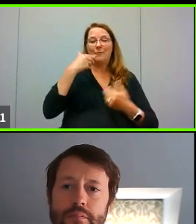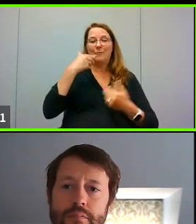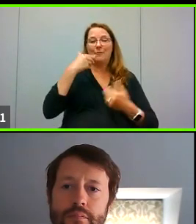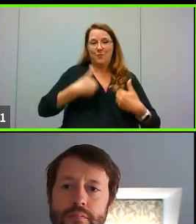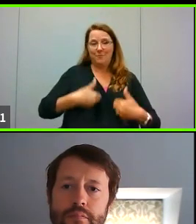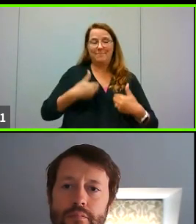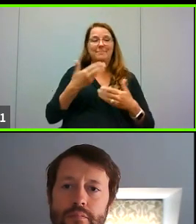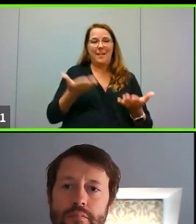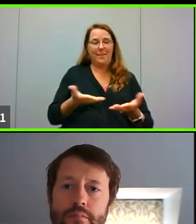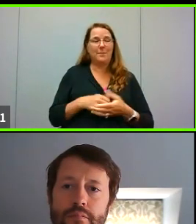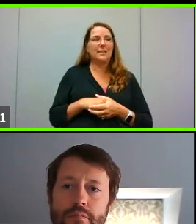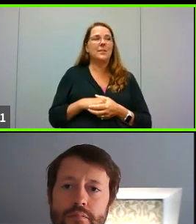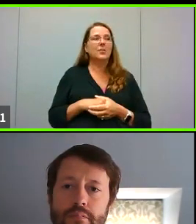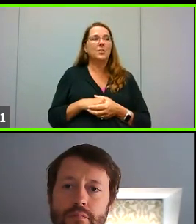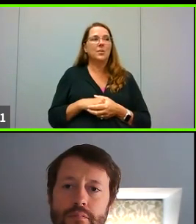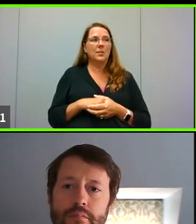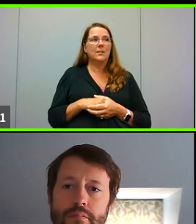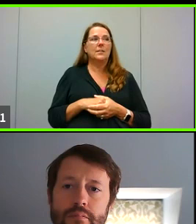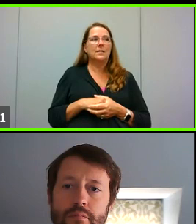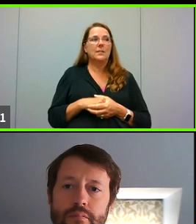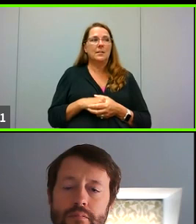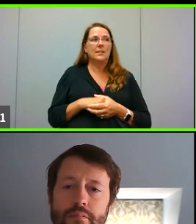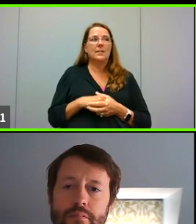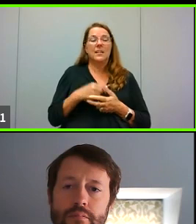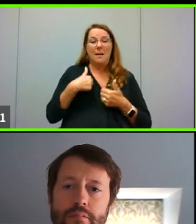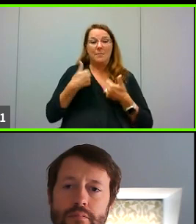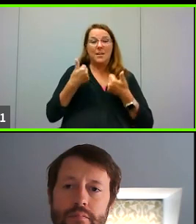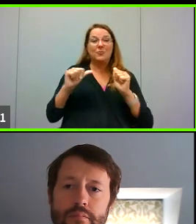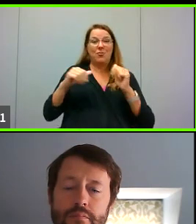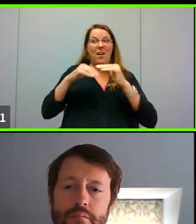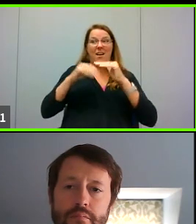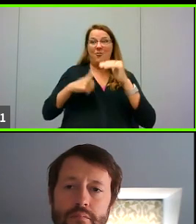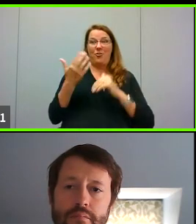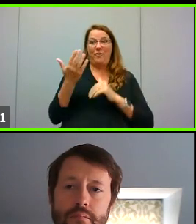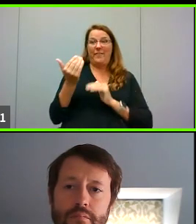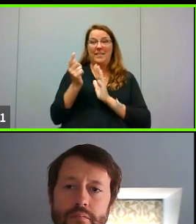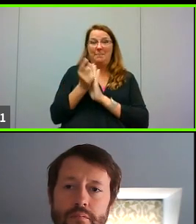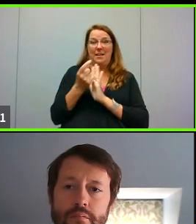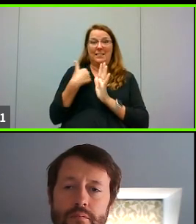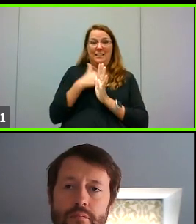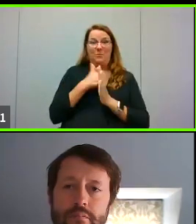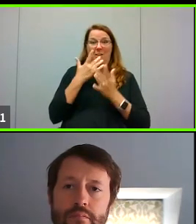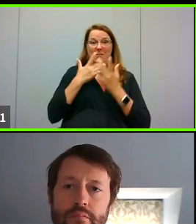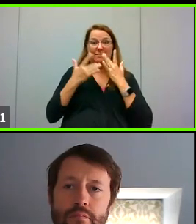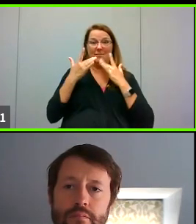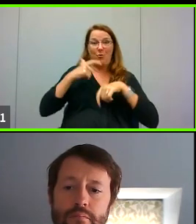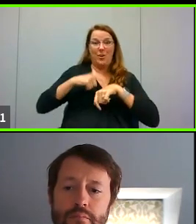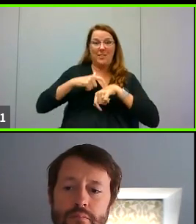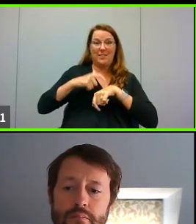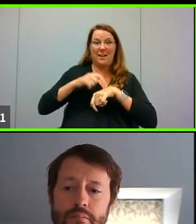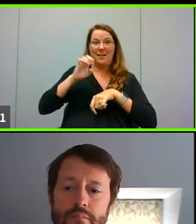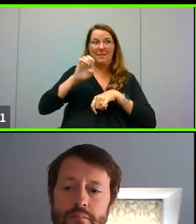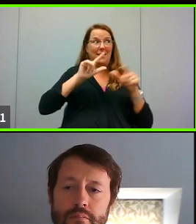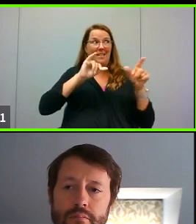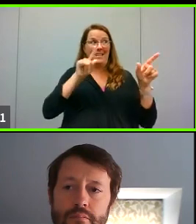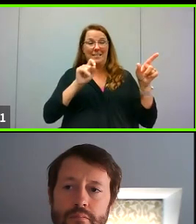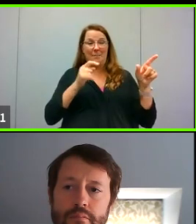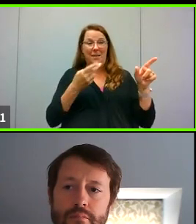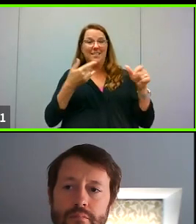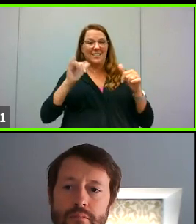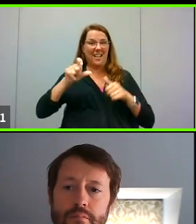And I'm going to try to do this in under 15 minutes because I know we're a little short on time because Elizabeth is still